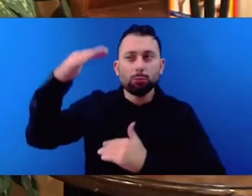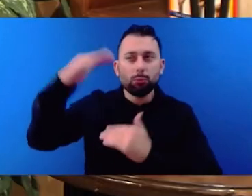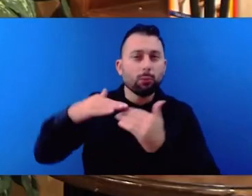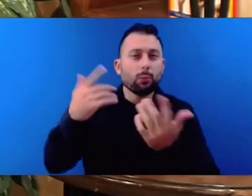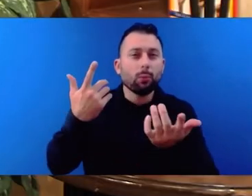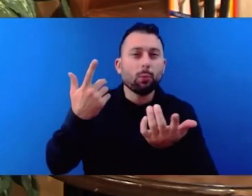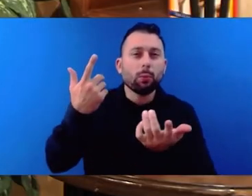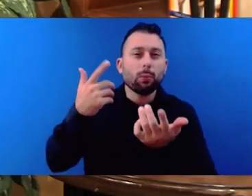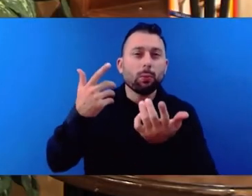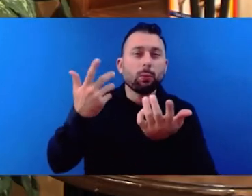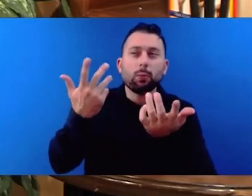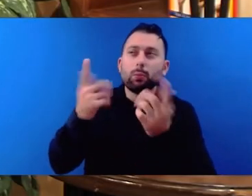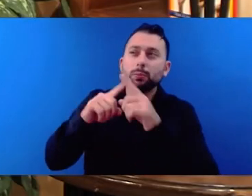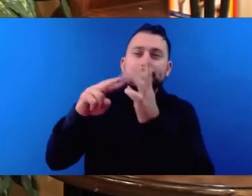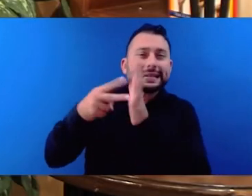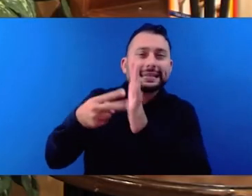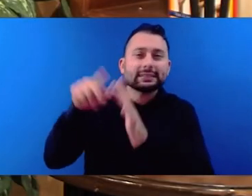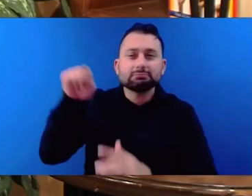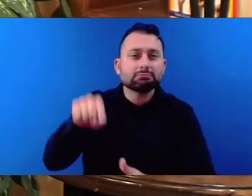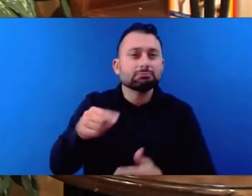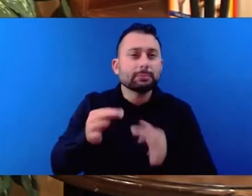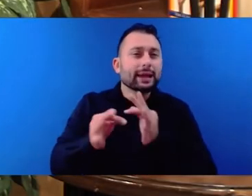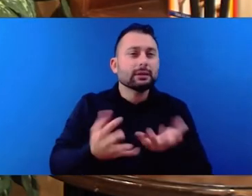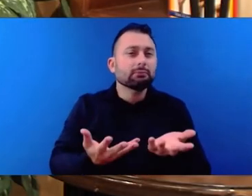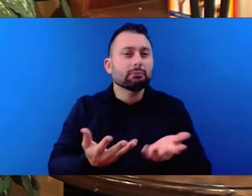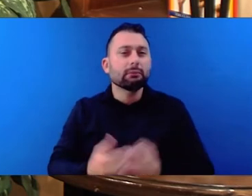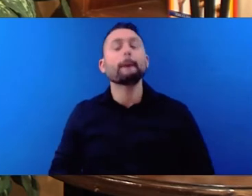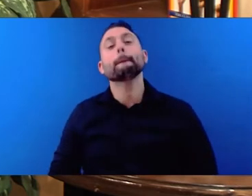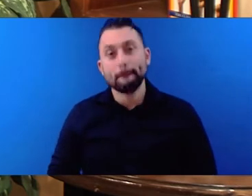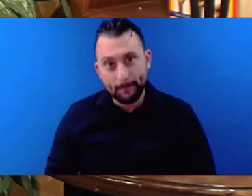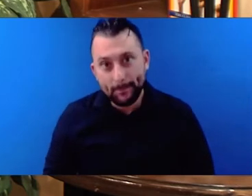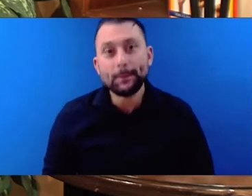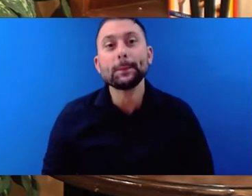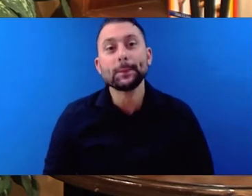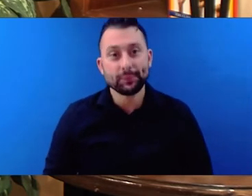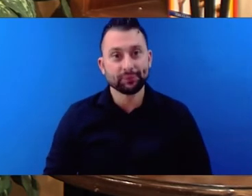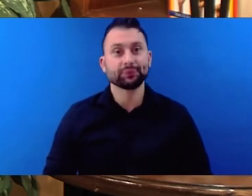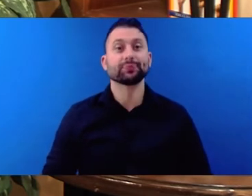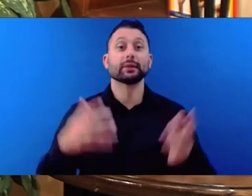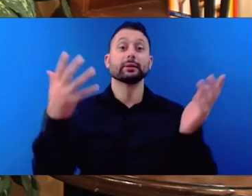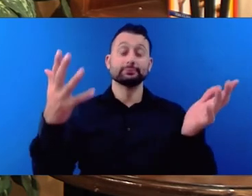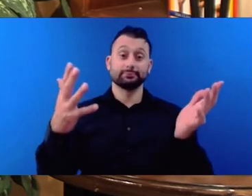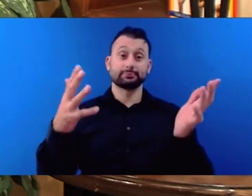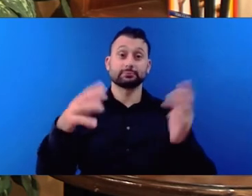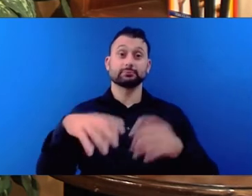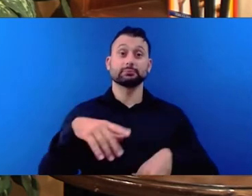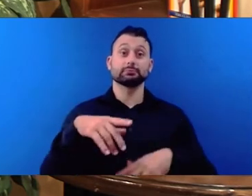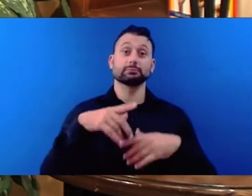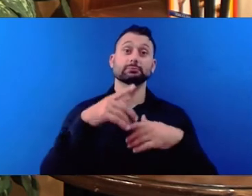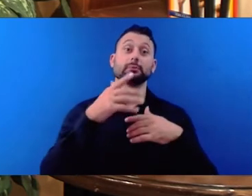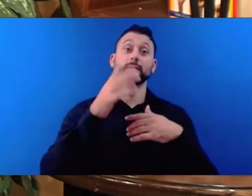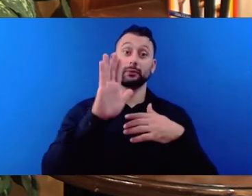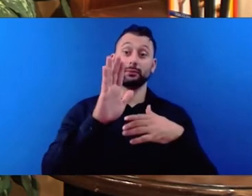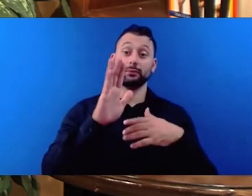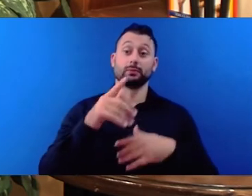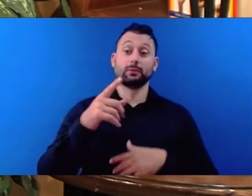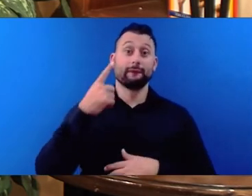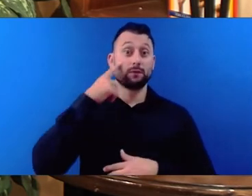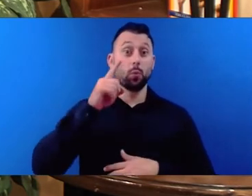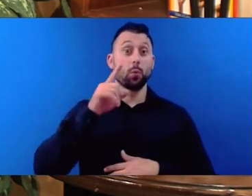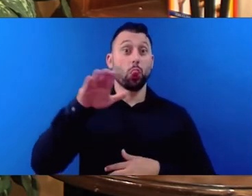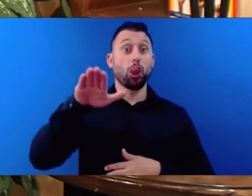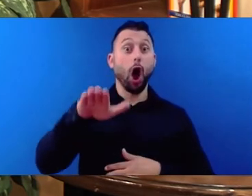Yeah, so there's definitely symptoms of your blood sugar being too low, and there's symptoms when your blood sugar's too